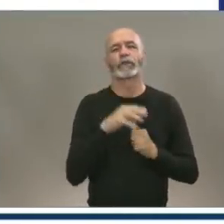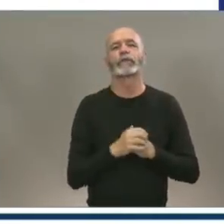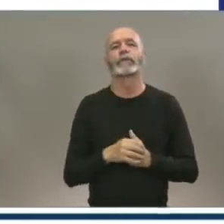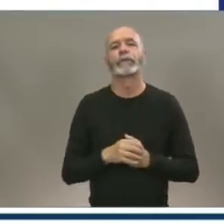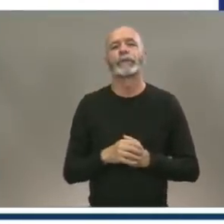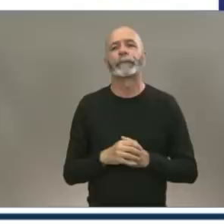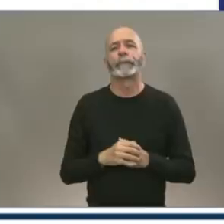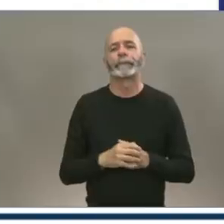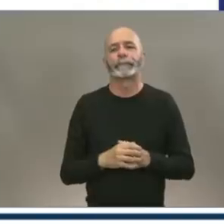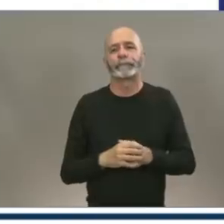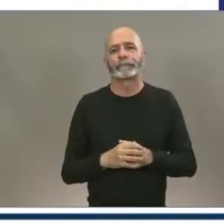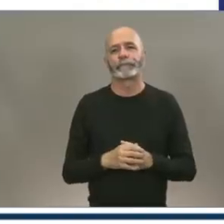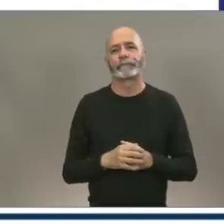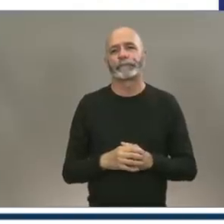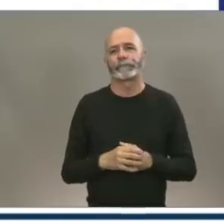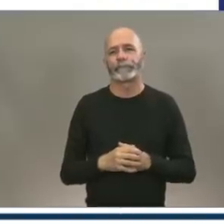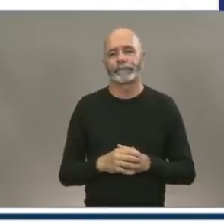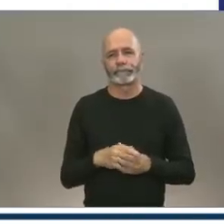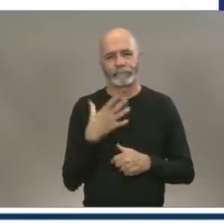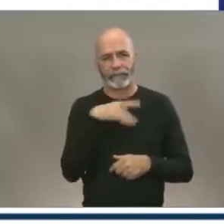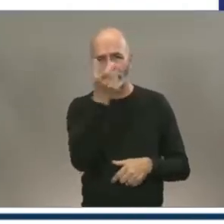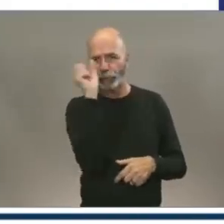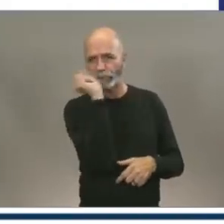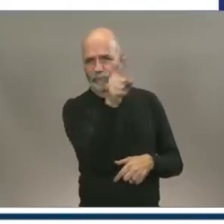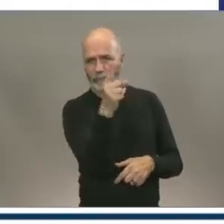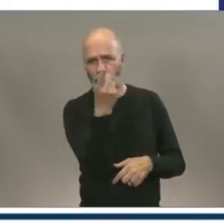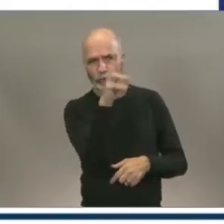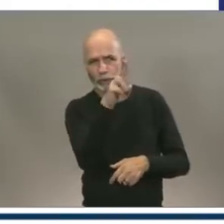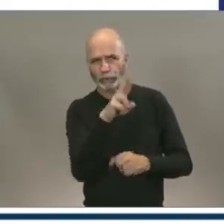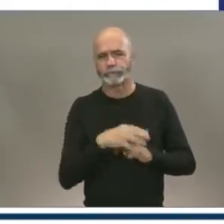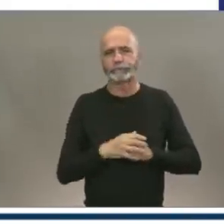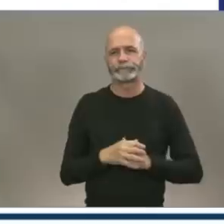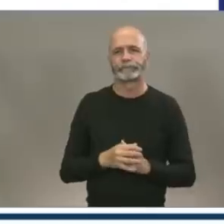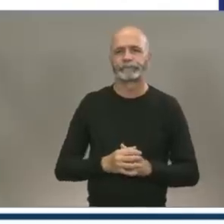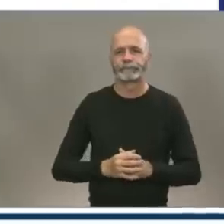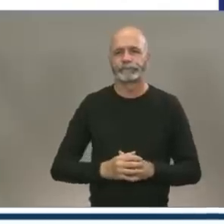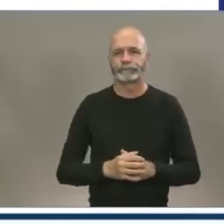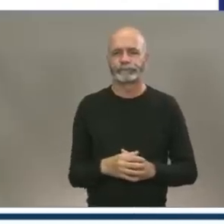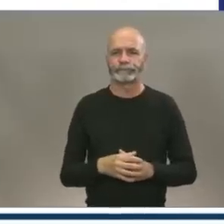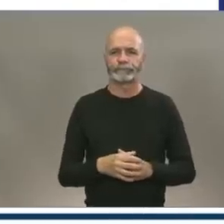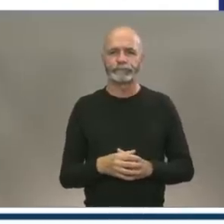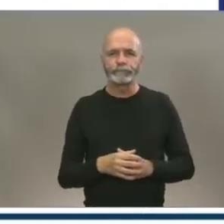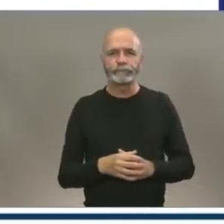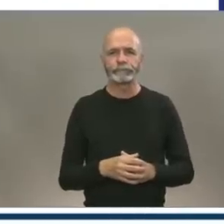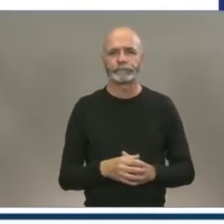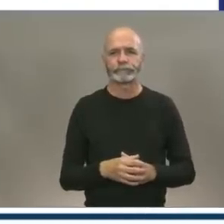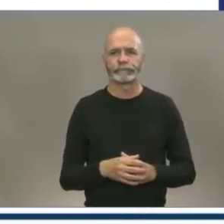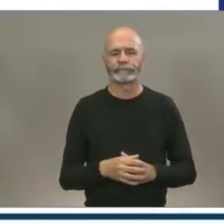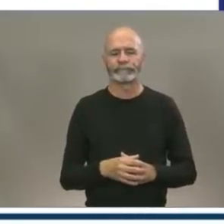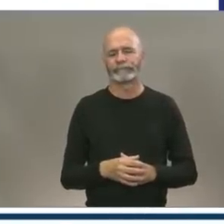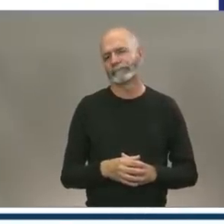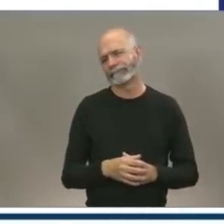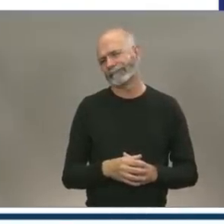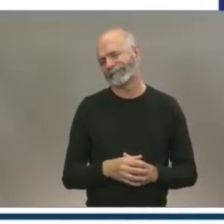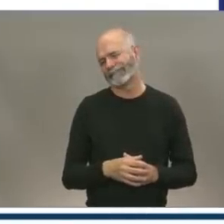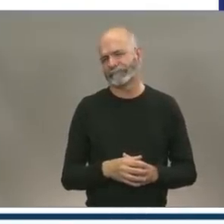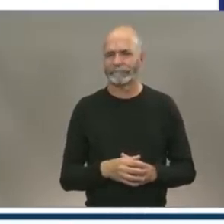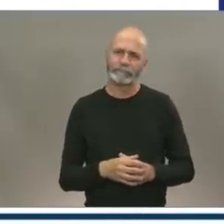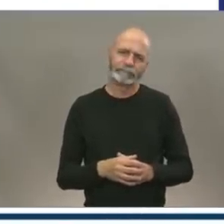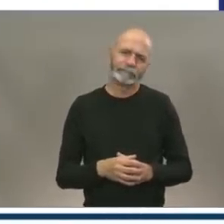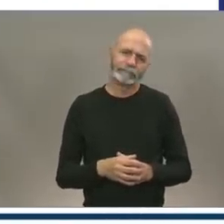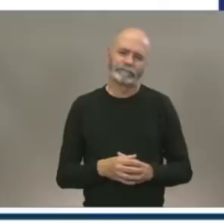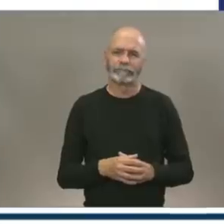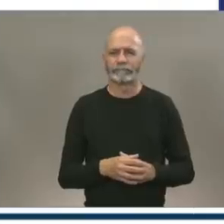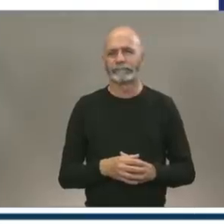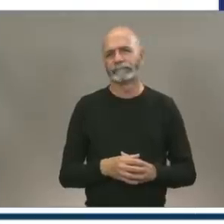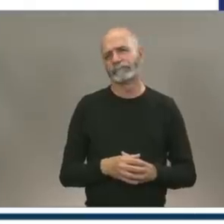Hi. This question's for Dr. Strang. What can you tell us about the current exposures at Hansey's-Royal High?